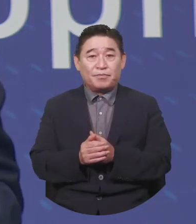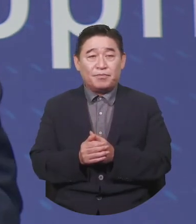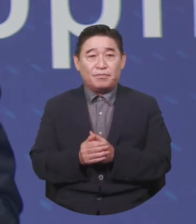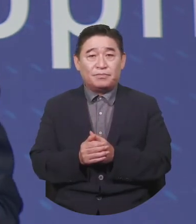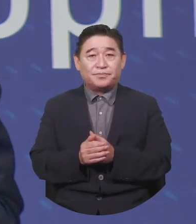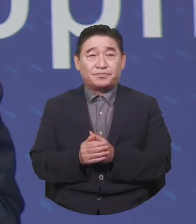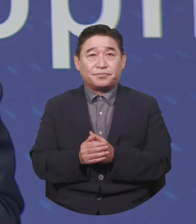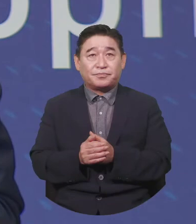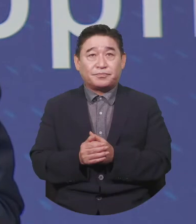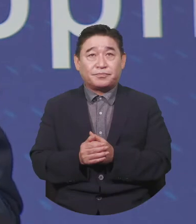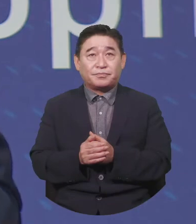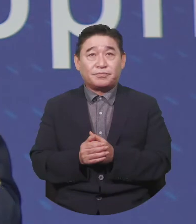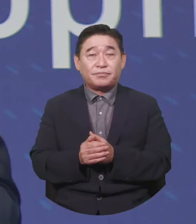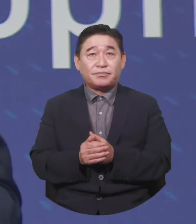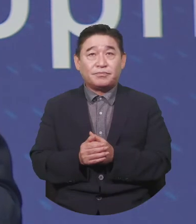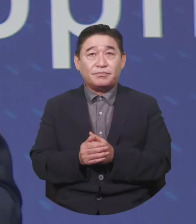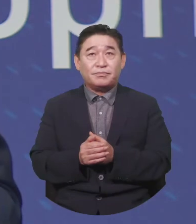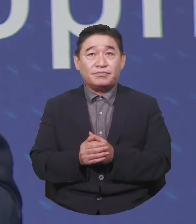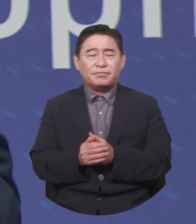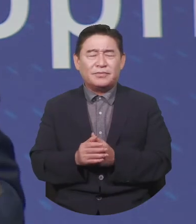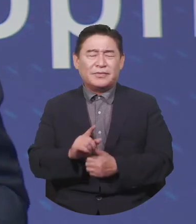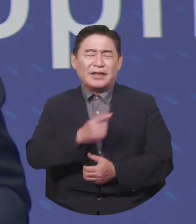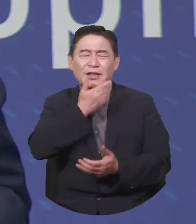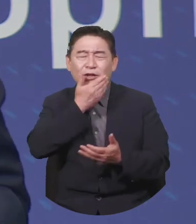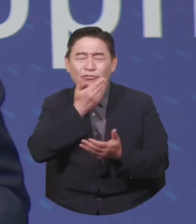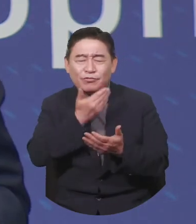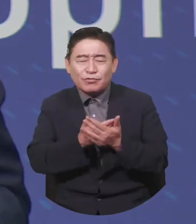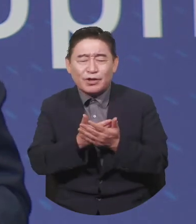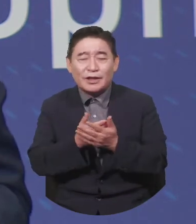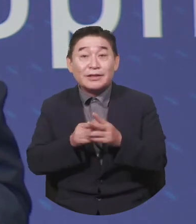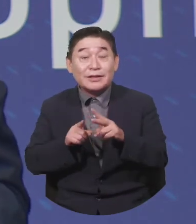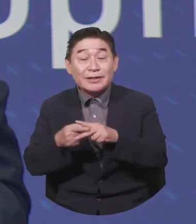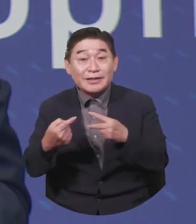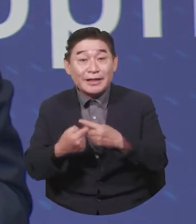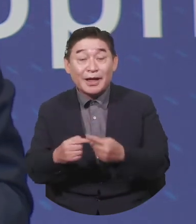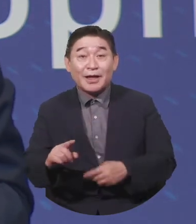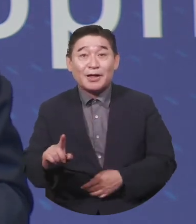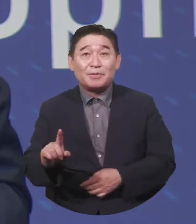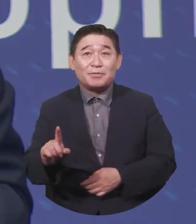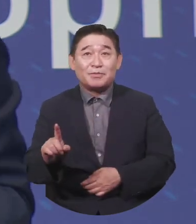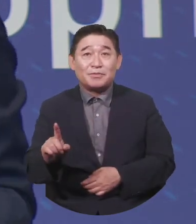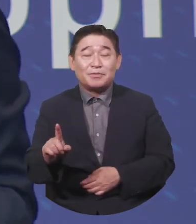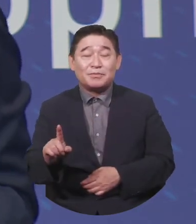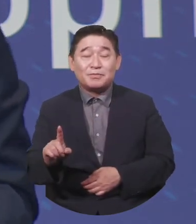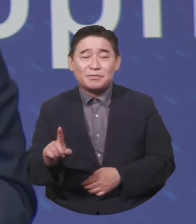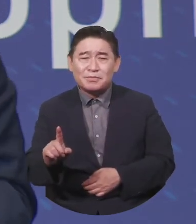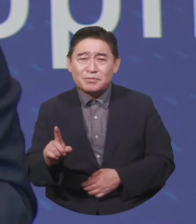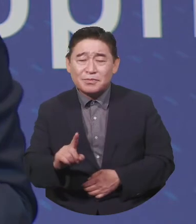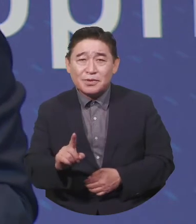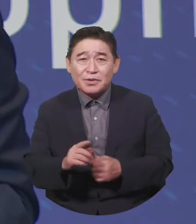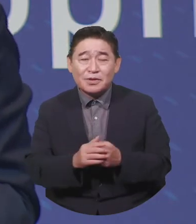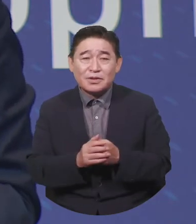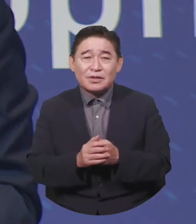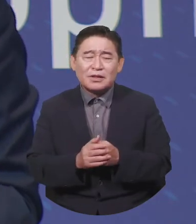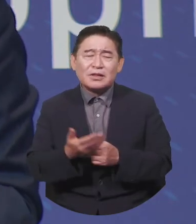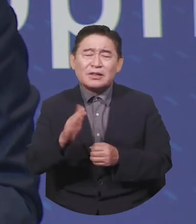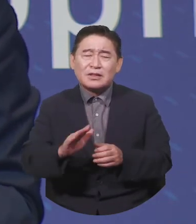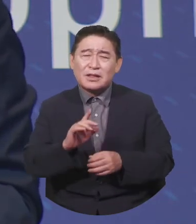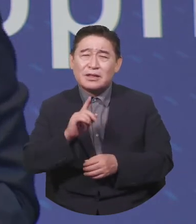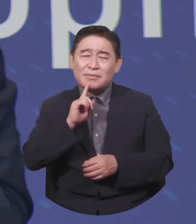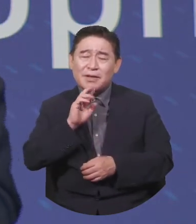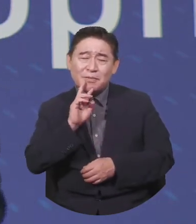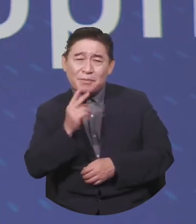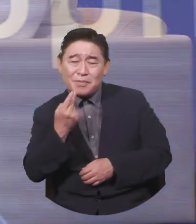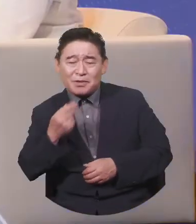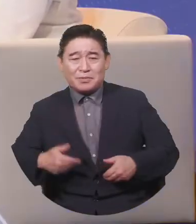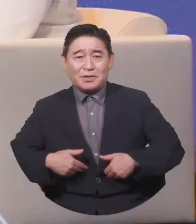development. So in this regard, I think we have a good justification, but we need to rephrase it a bit from the past. Thank you. Thank you